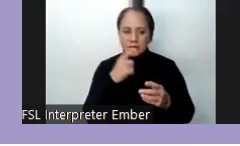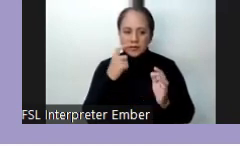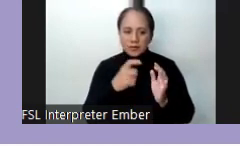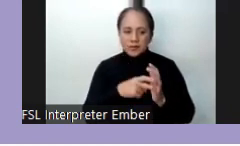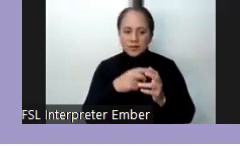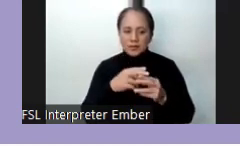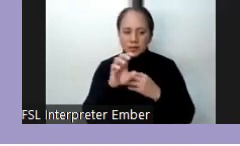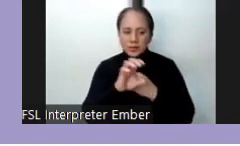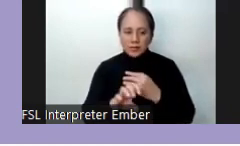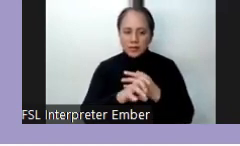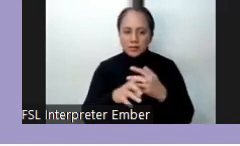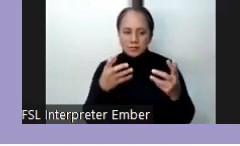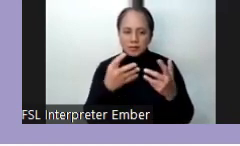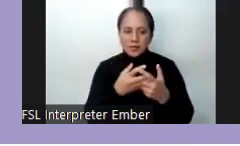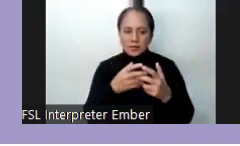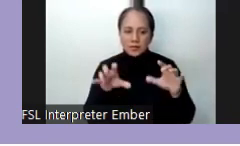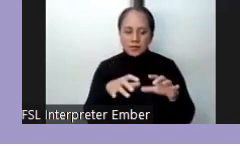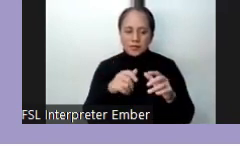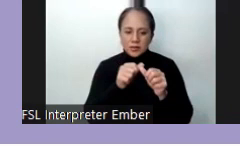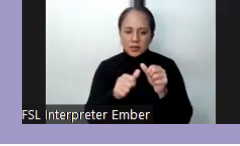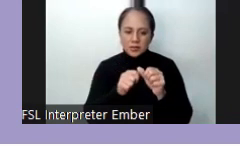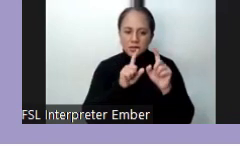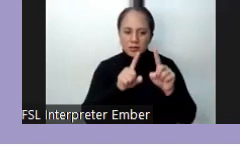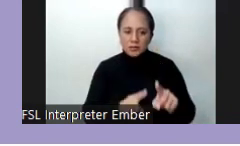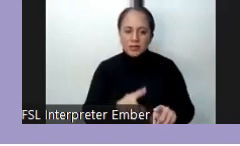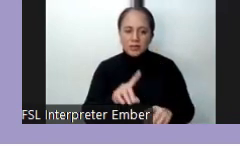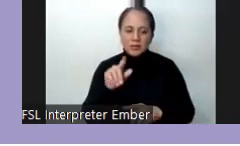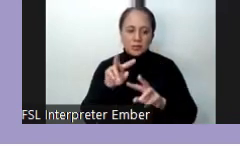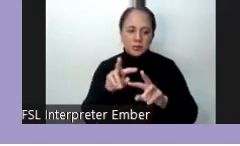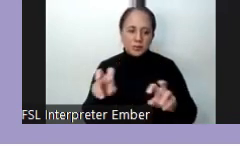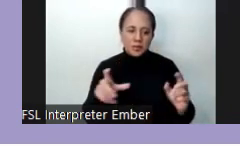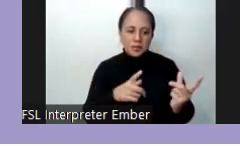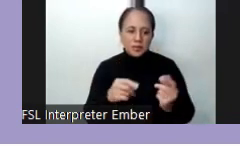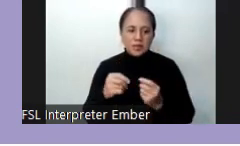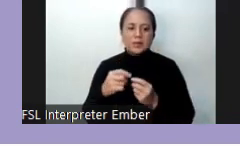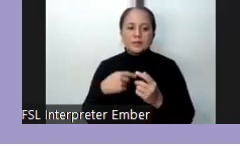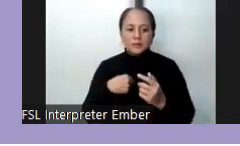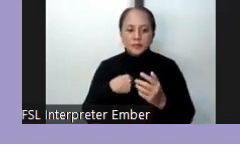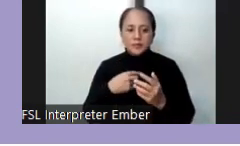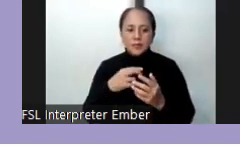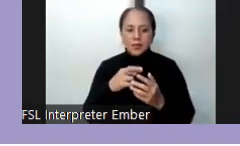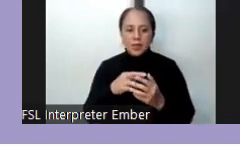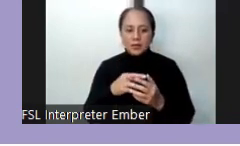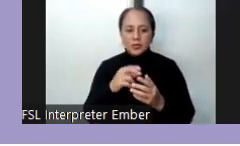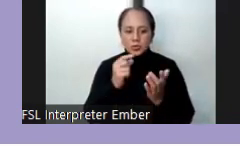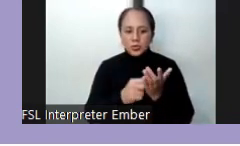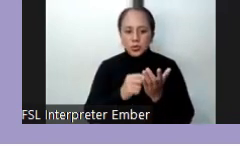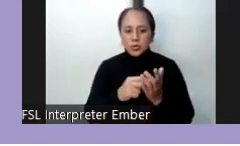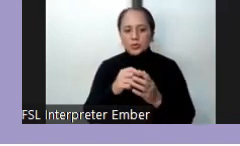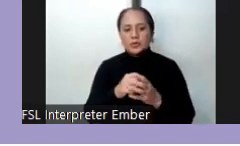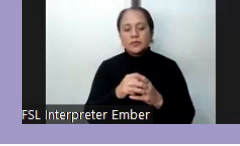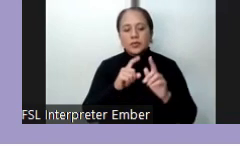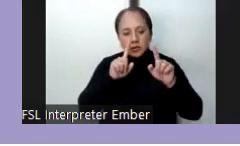survey activity 1 and 2 for each respondent. For the data analysis, we conducted an iterator scoring to evaluate the